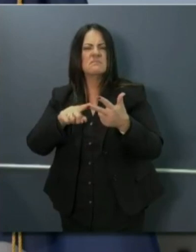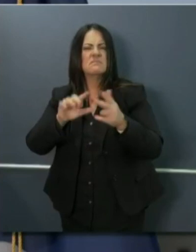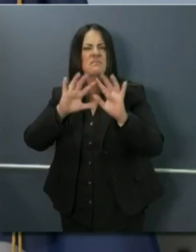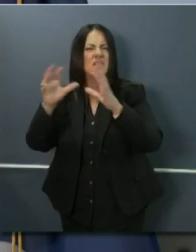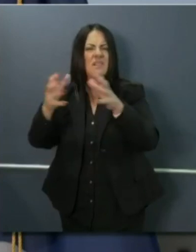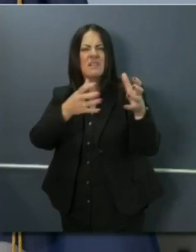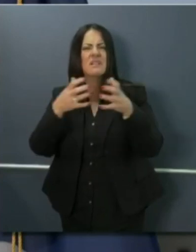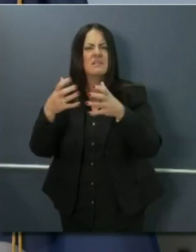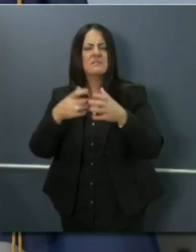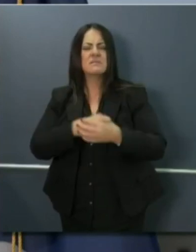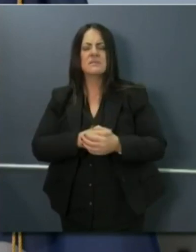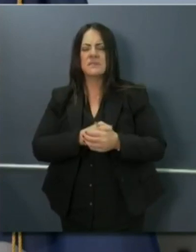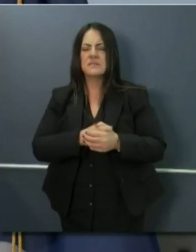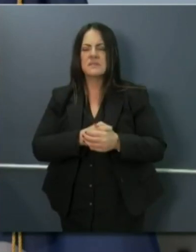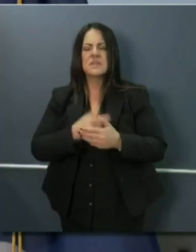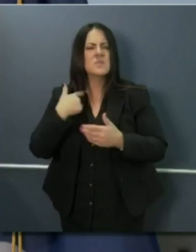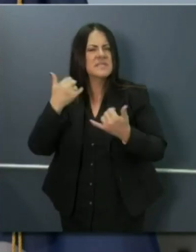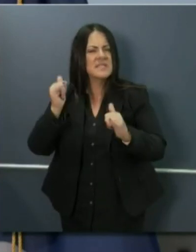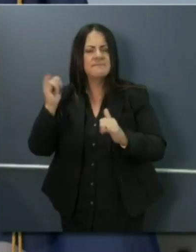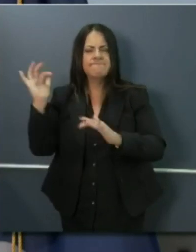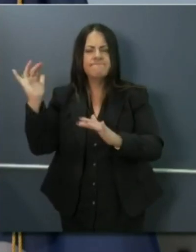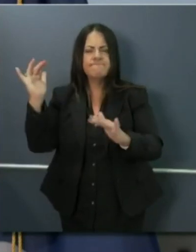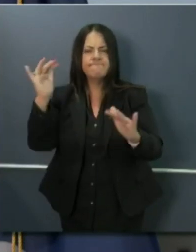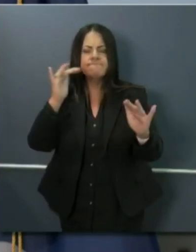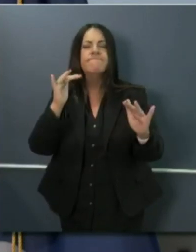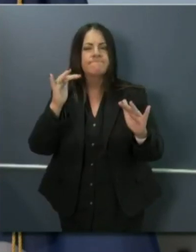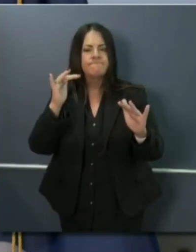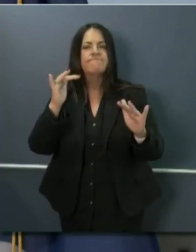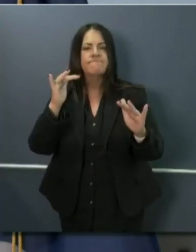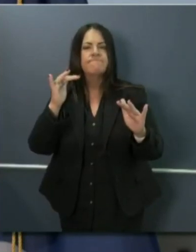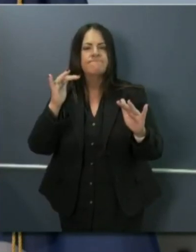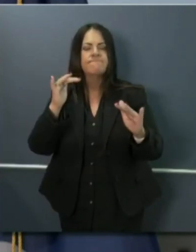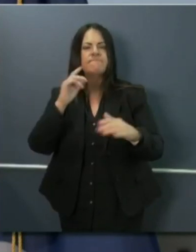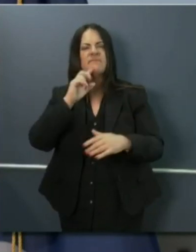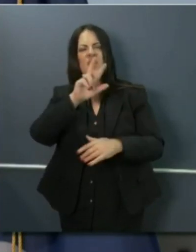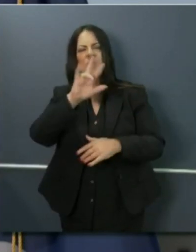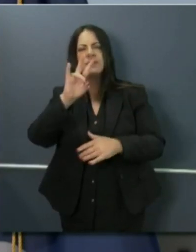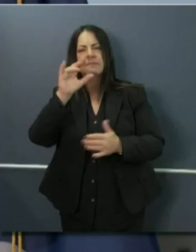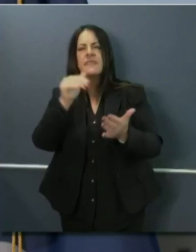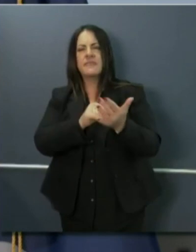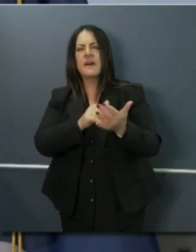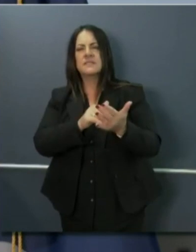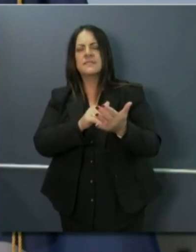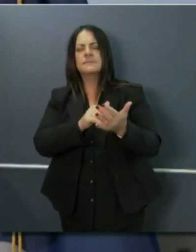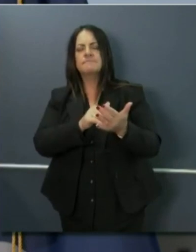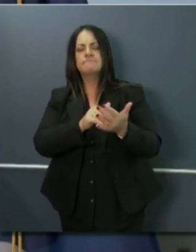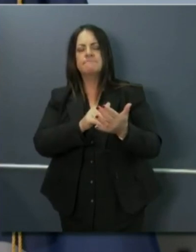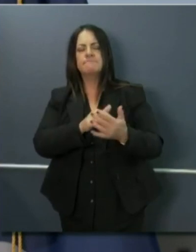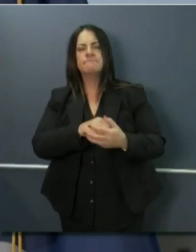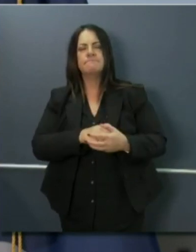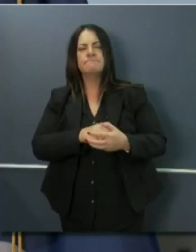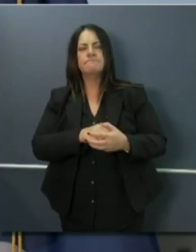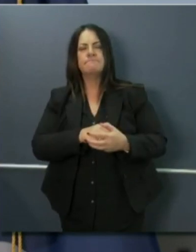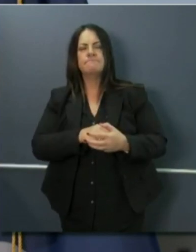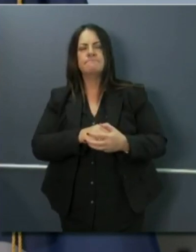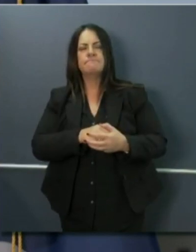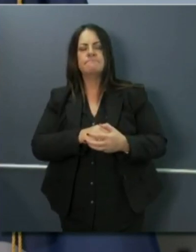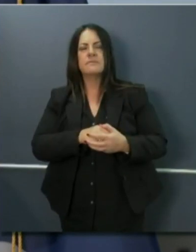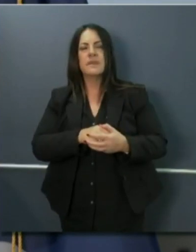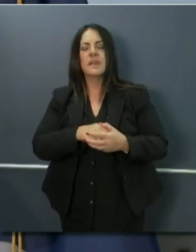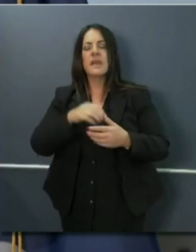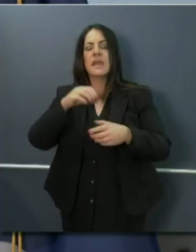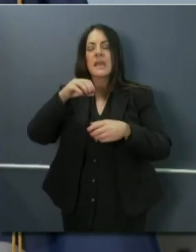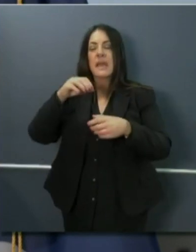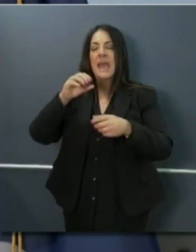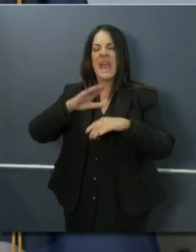so we're scoping a universe of 37,000, and those will break down in real time, and